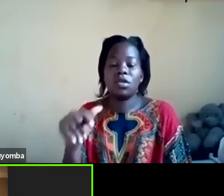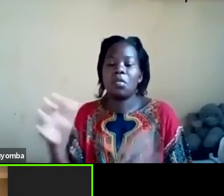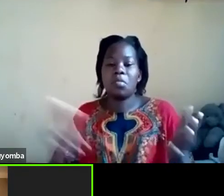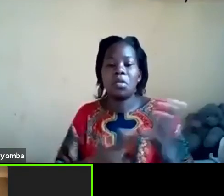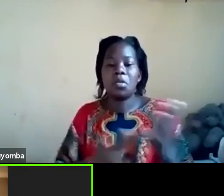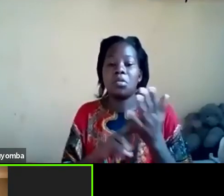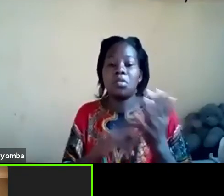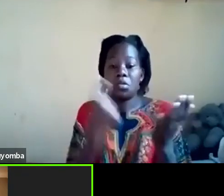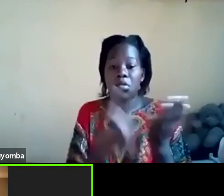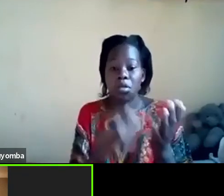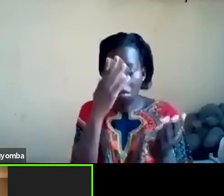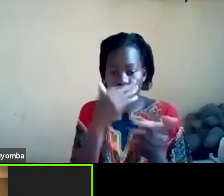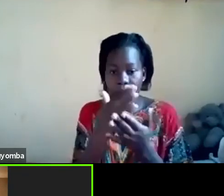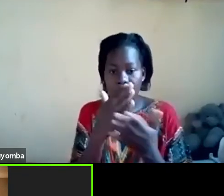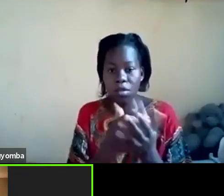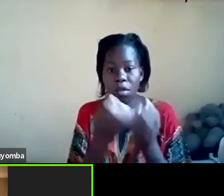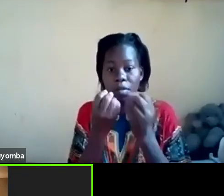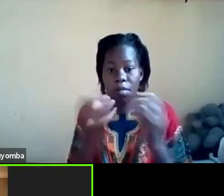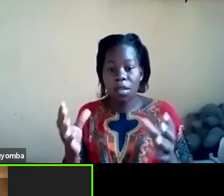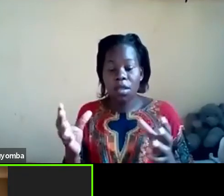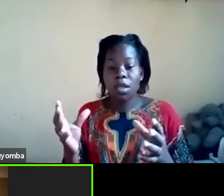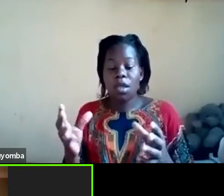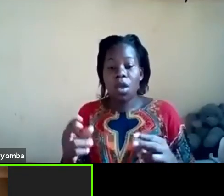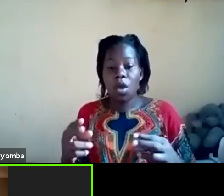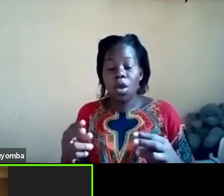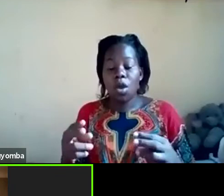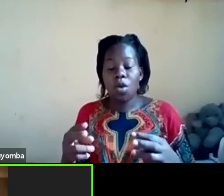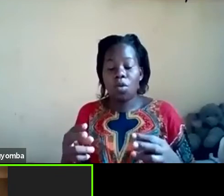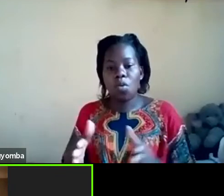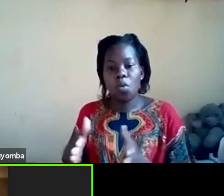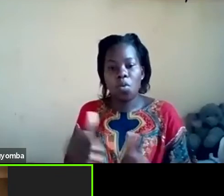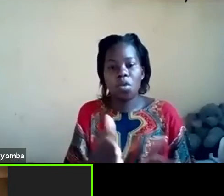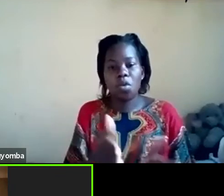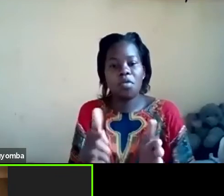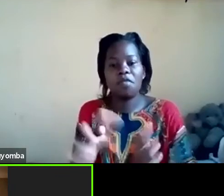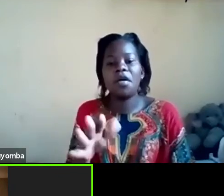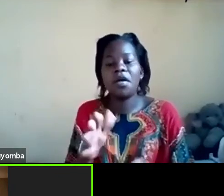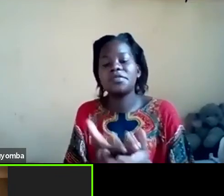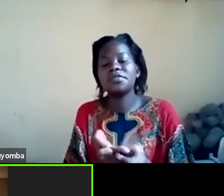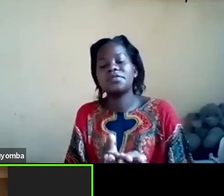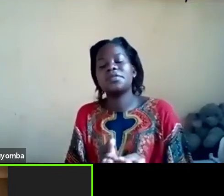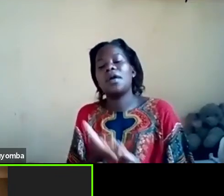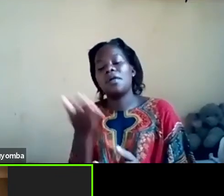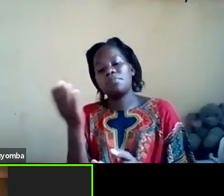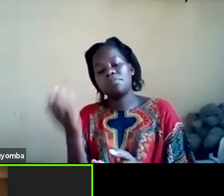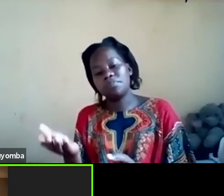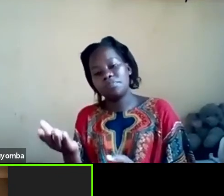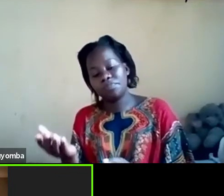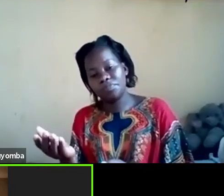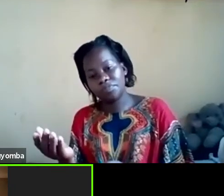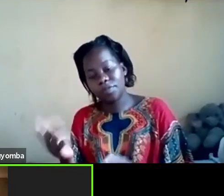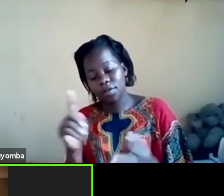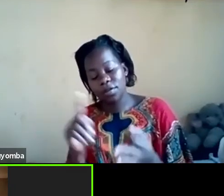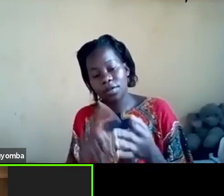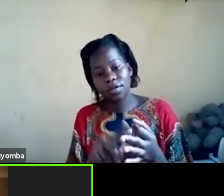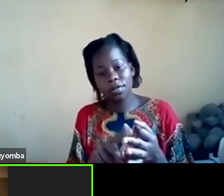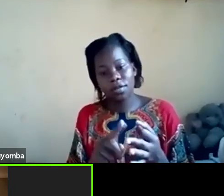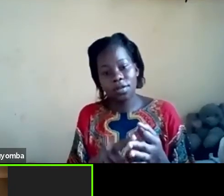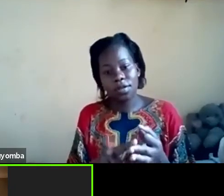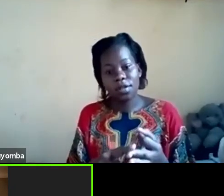massive wealth that we have with rivers and waters. Then you have the solar